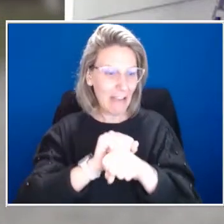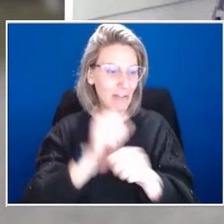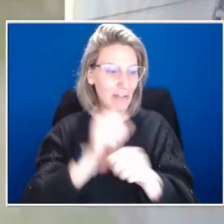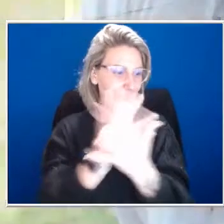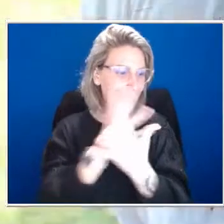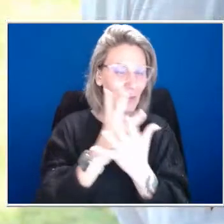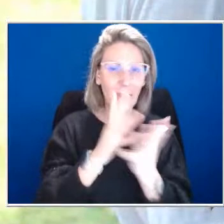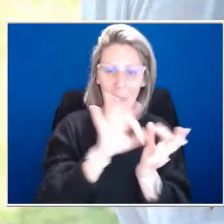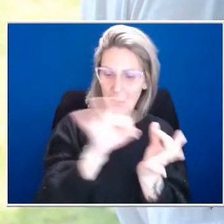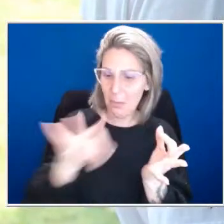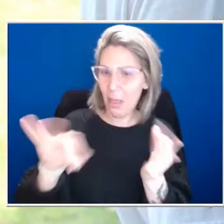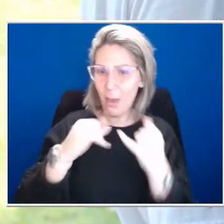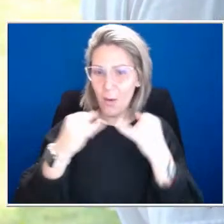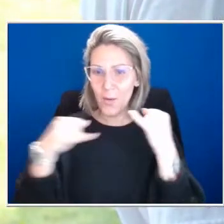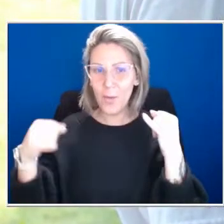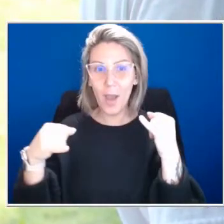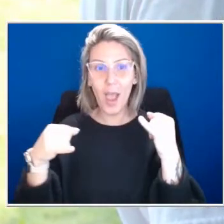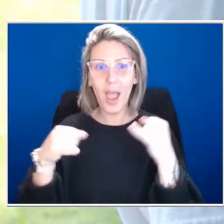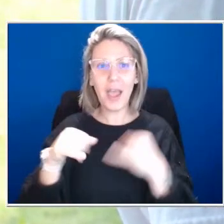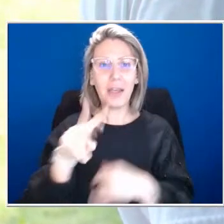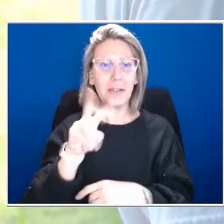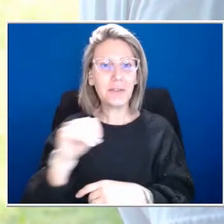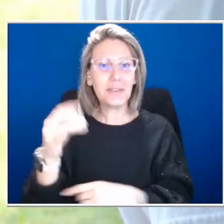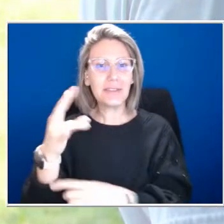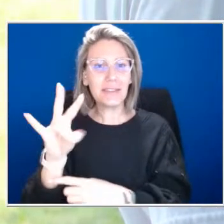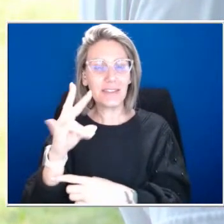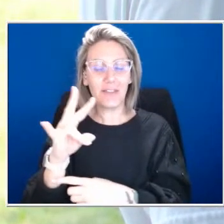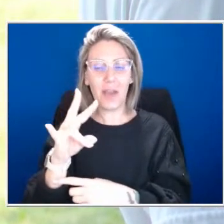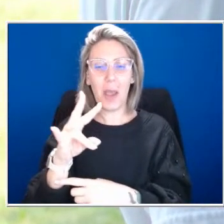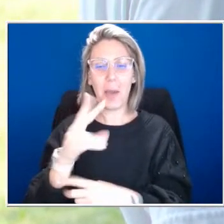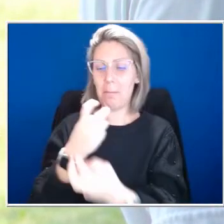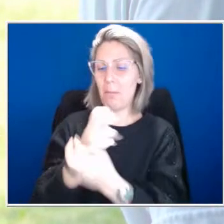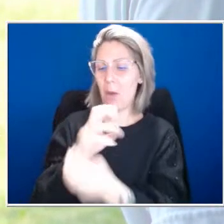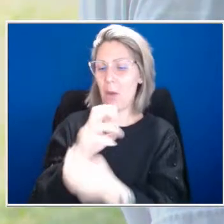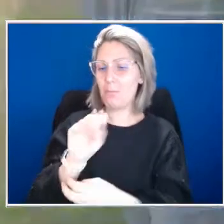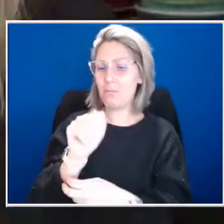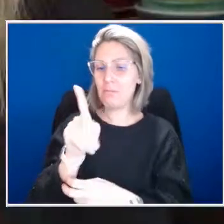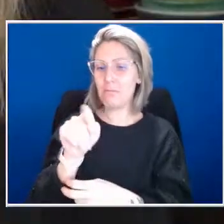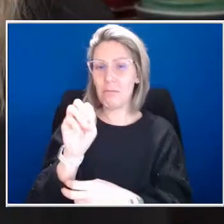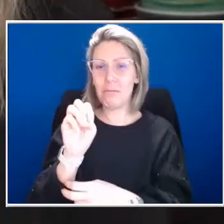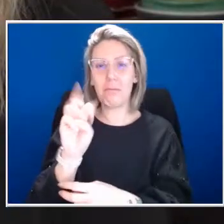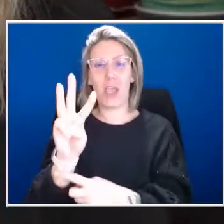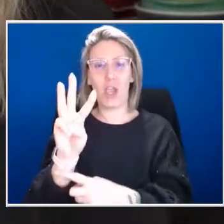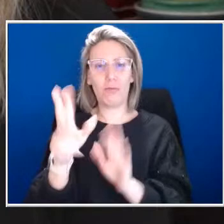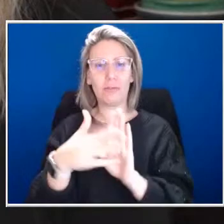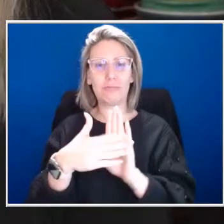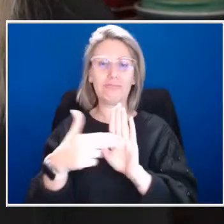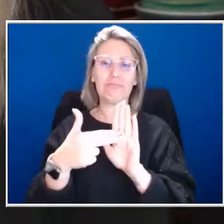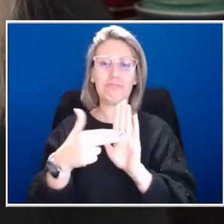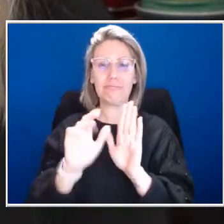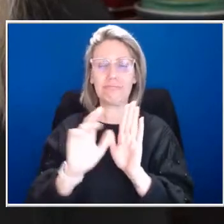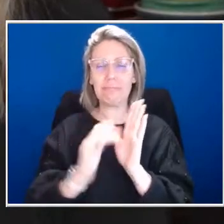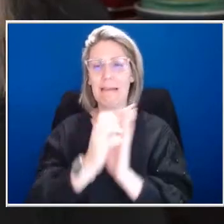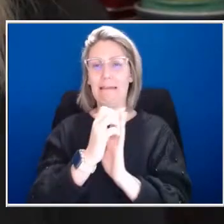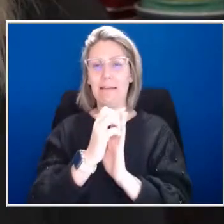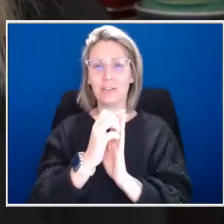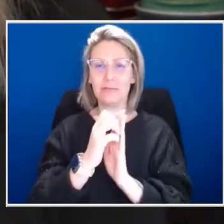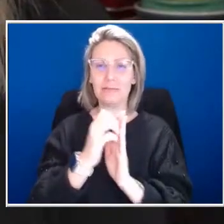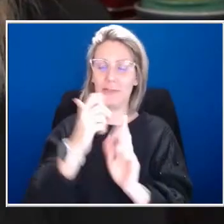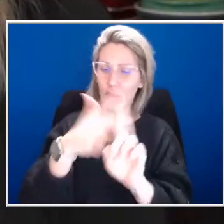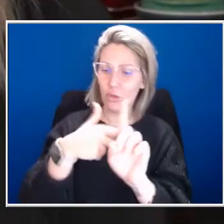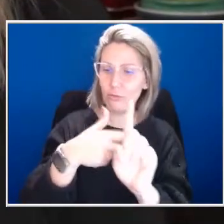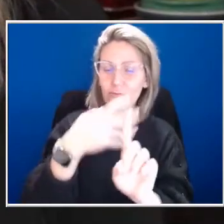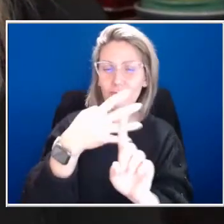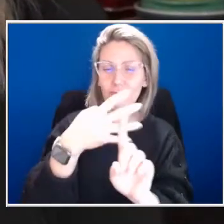a 2017 bone marrow cancer diagnosis couldn't keep Gene down. Every 3-4 months we'd do bone marrow and